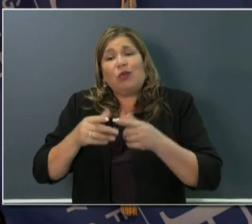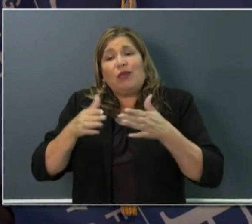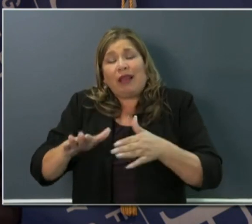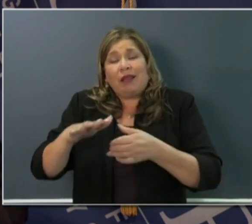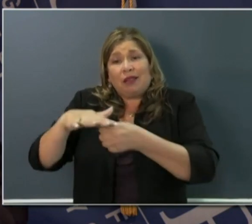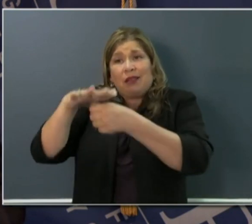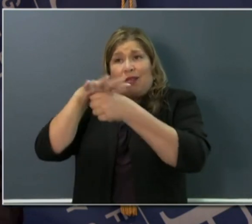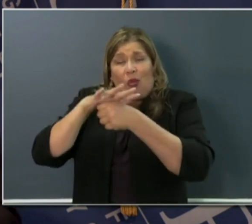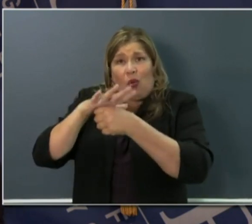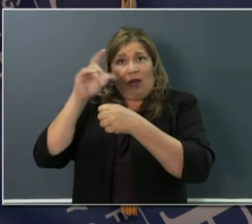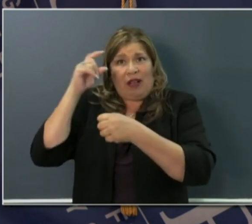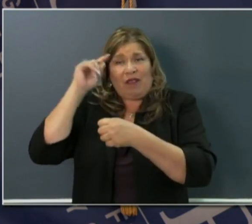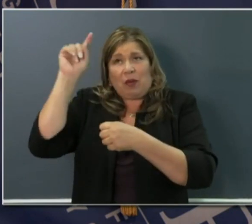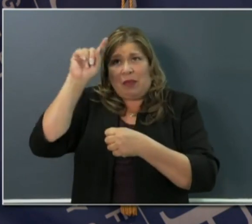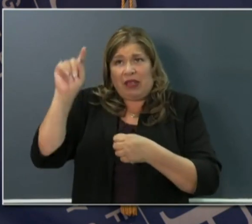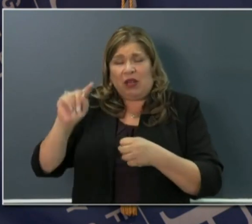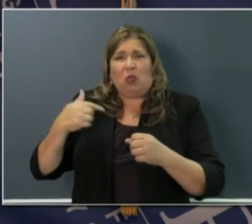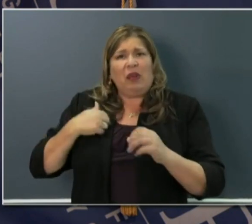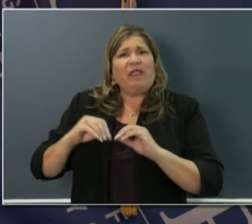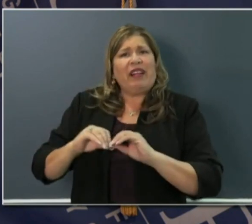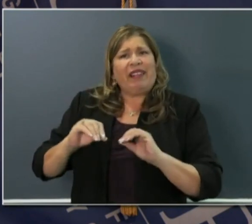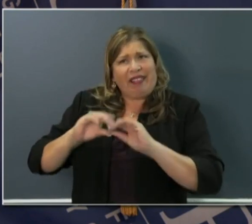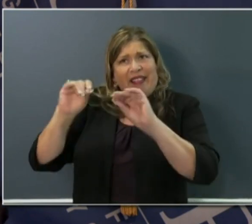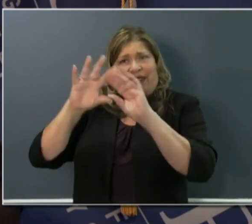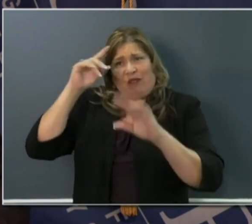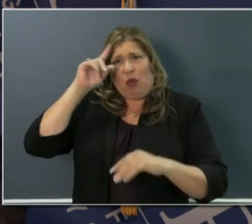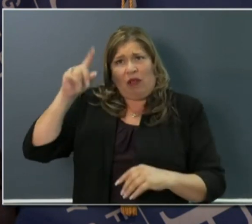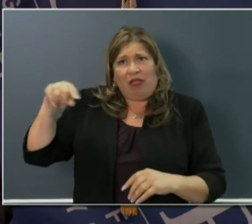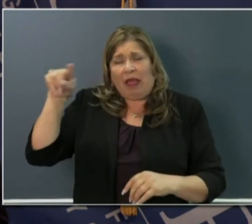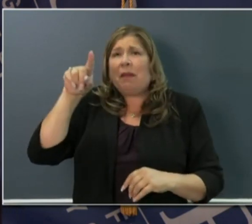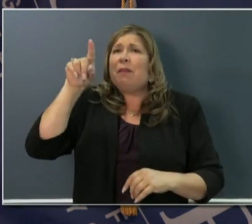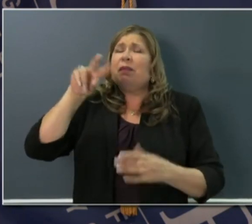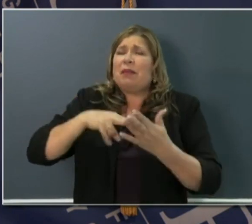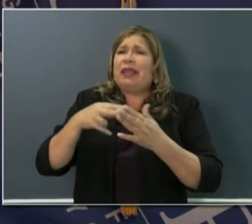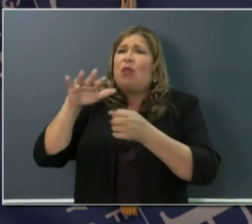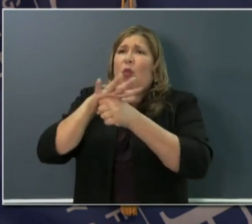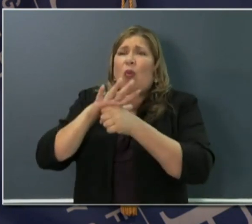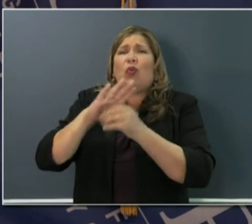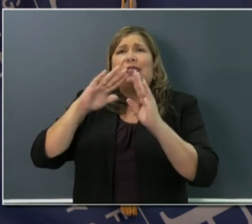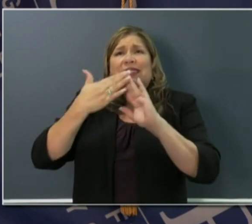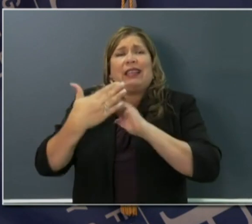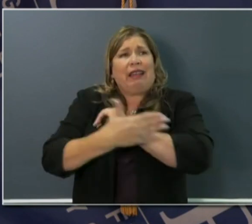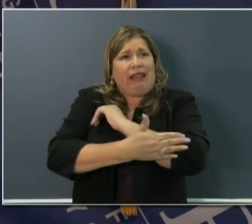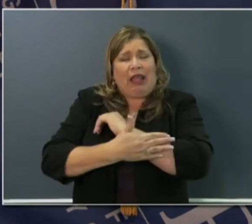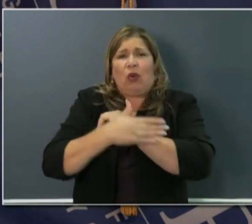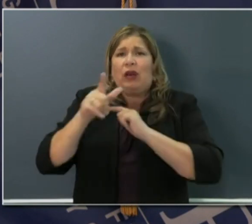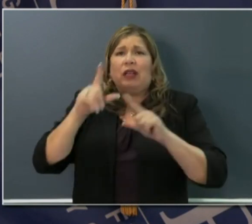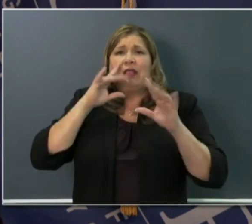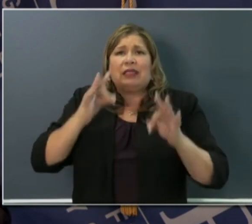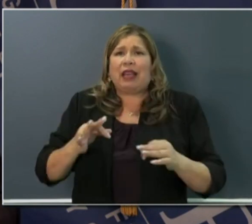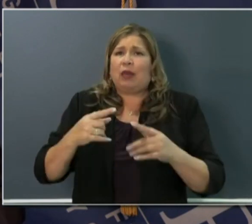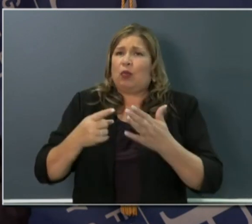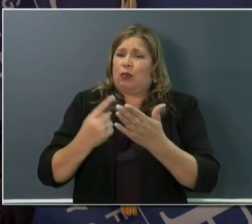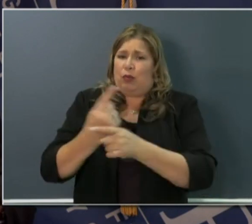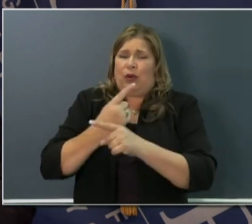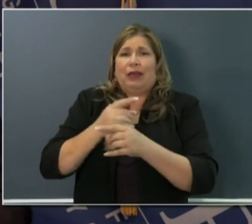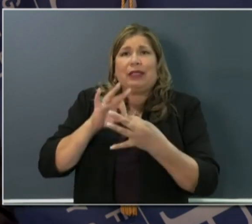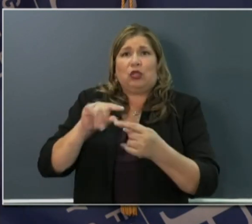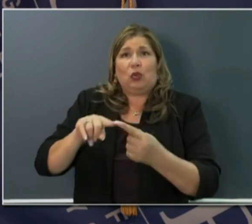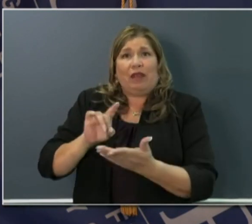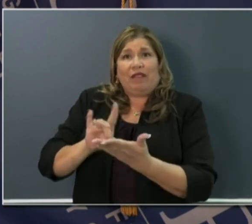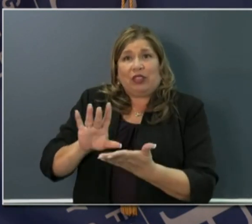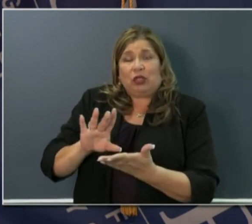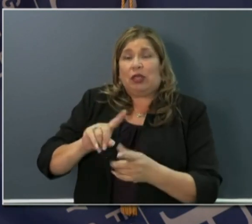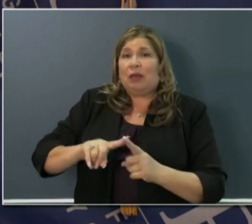That was not clear before that executive order came out, to advance their own moratorium on evictions, that if we don't see